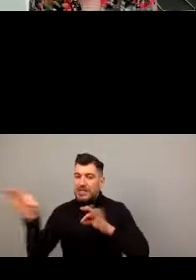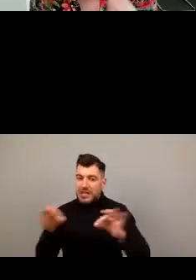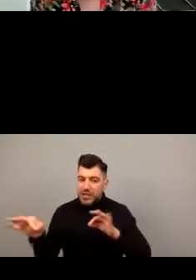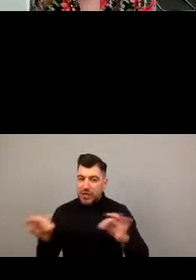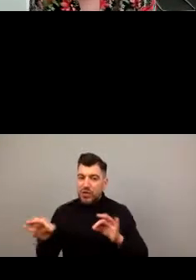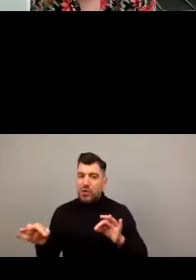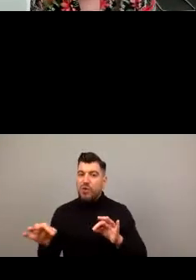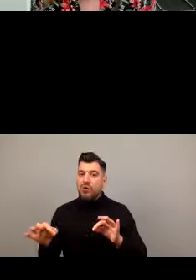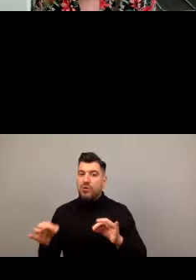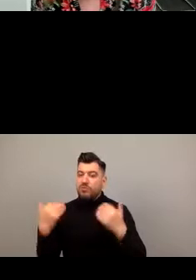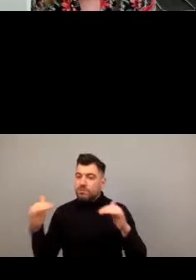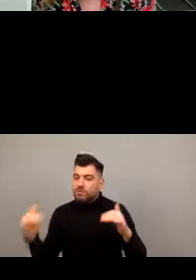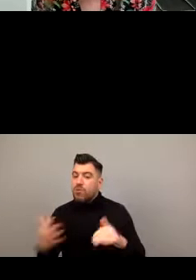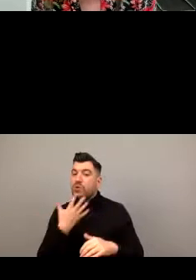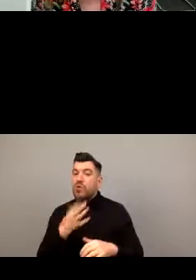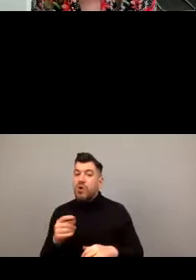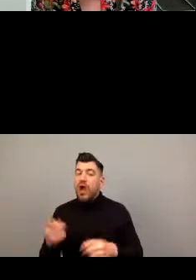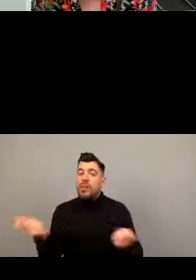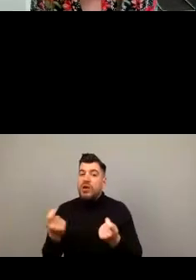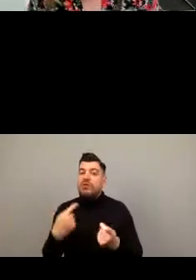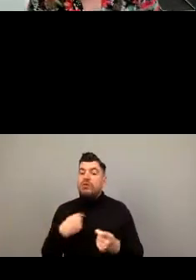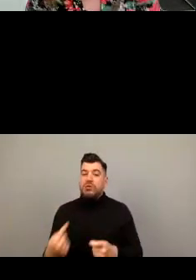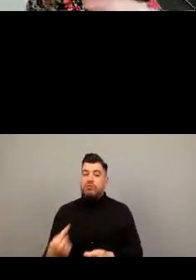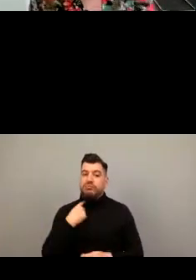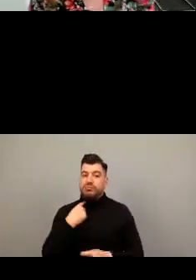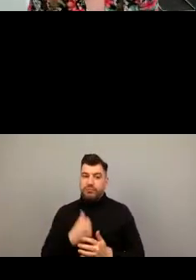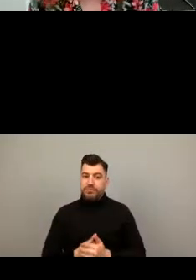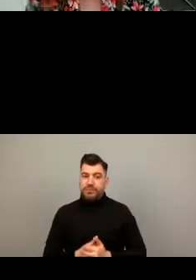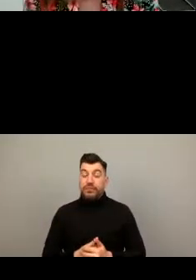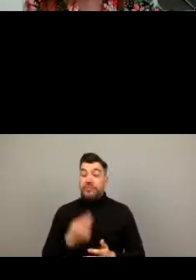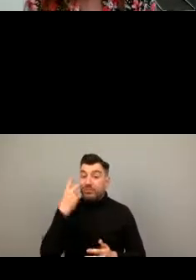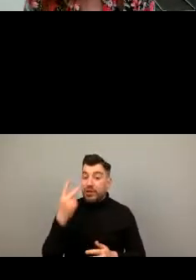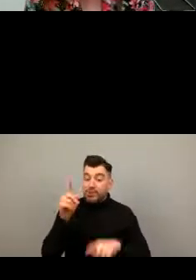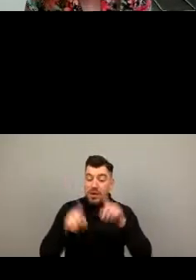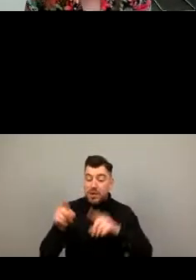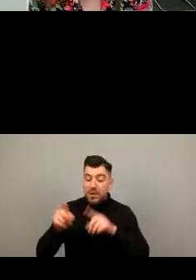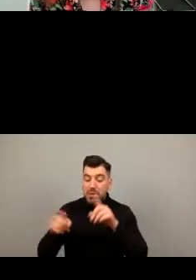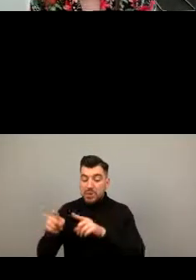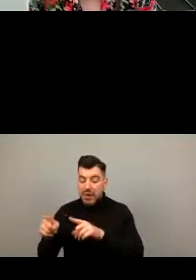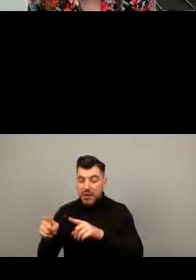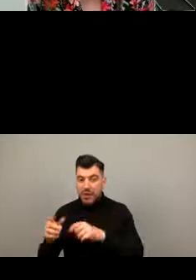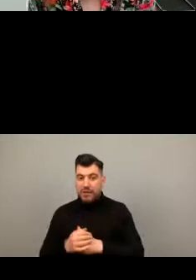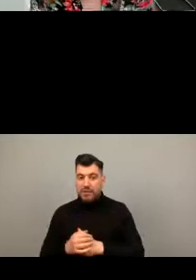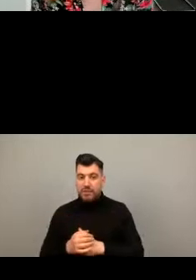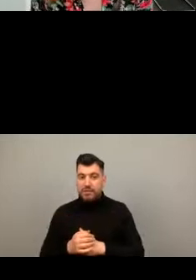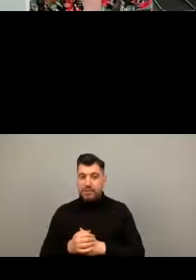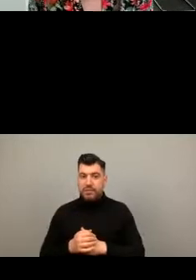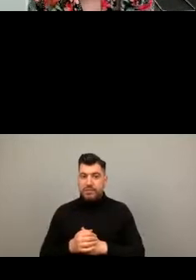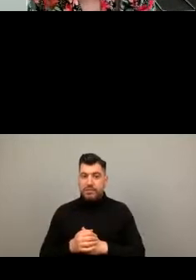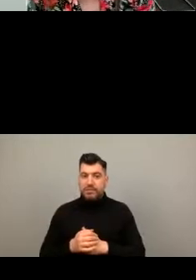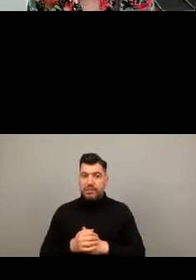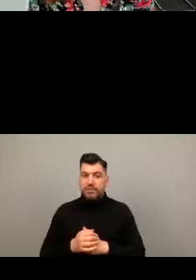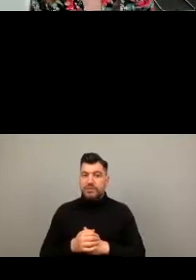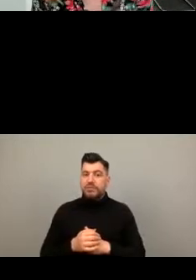otherwise you'll just gain the pounds you've lost. So let's look at some tips on how to keep the good work. How do you make